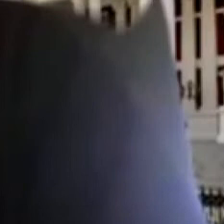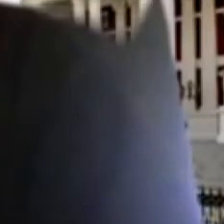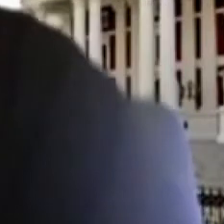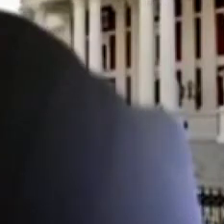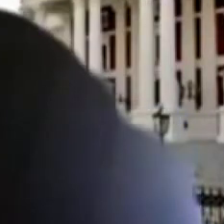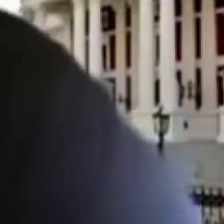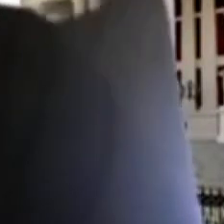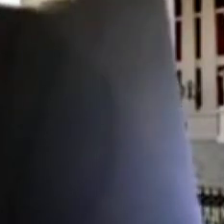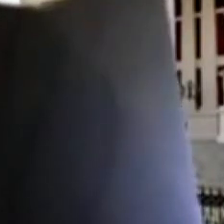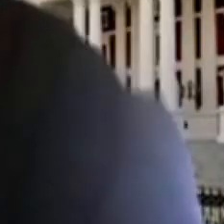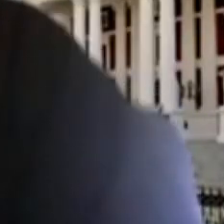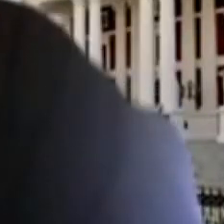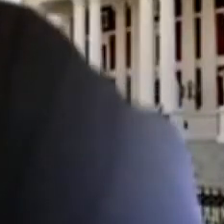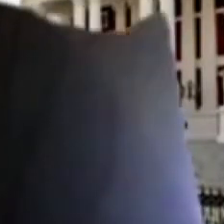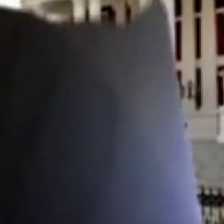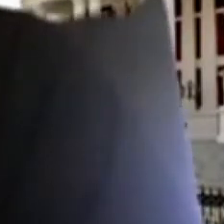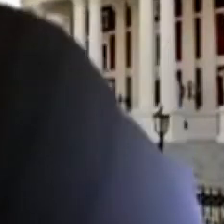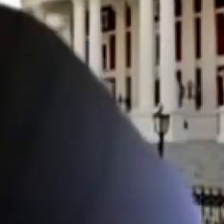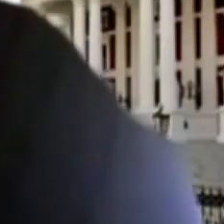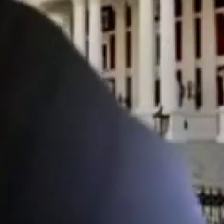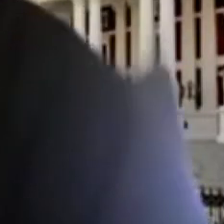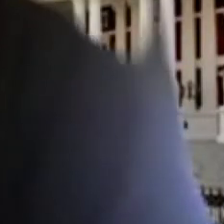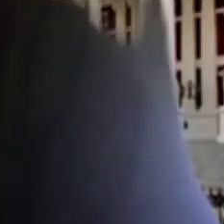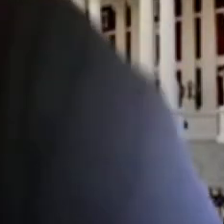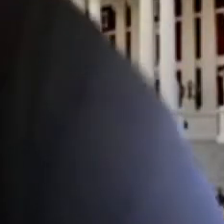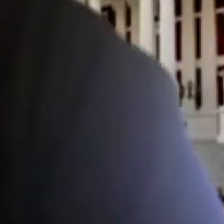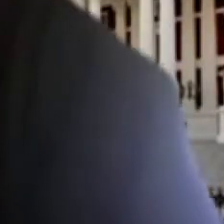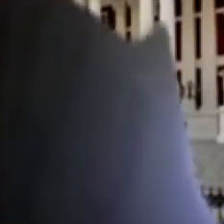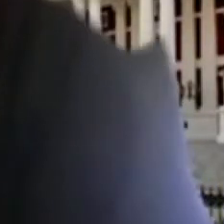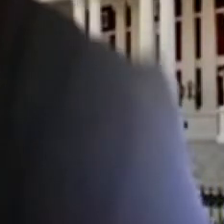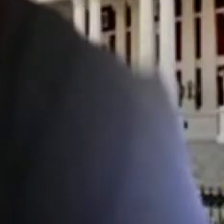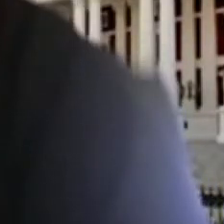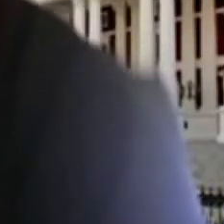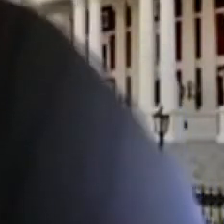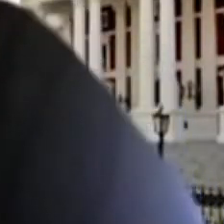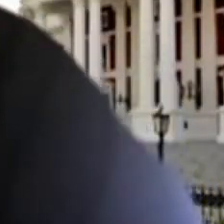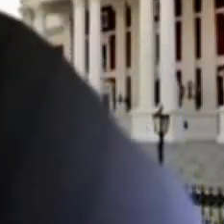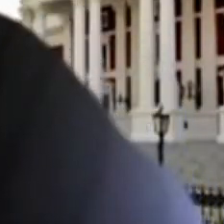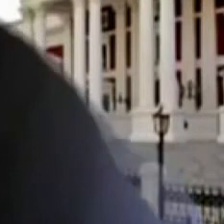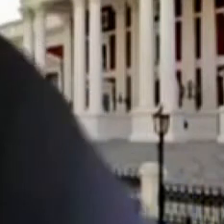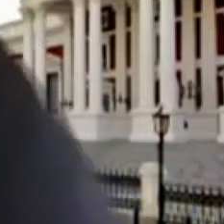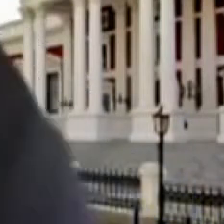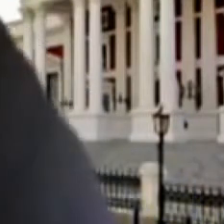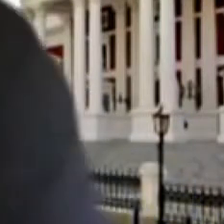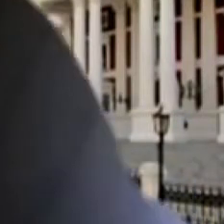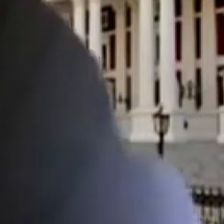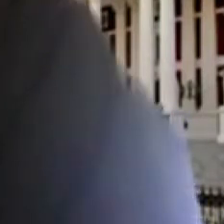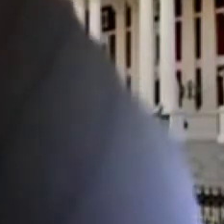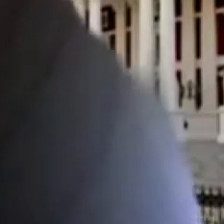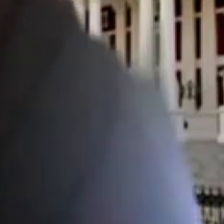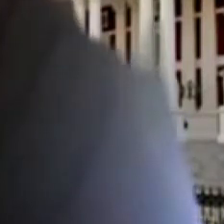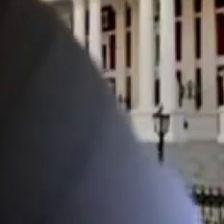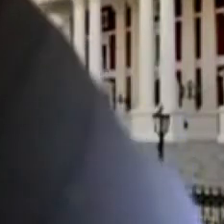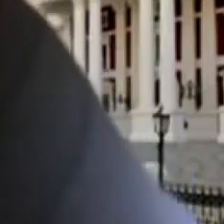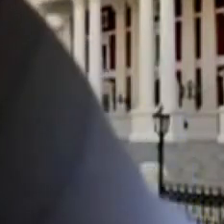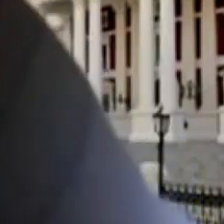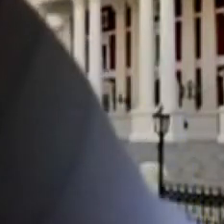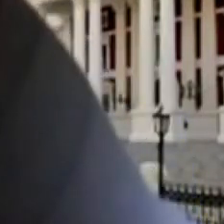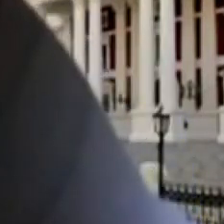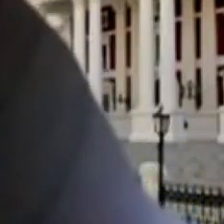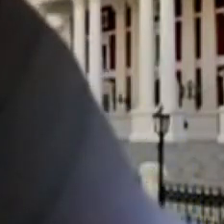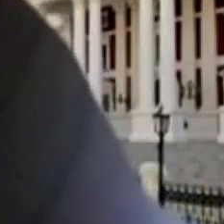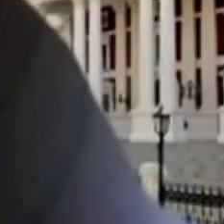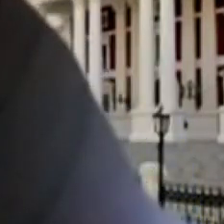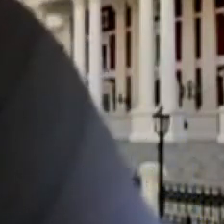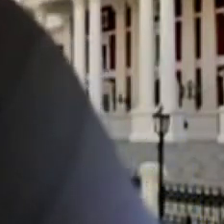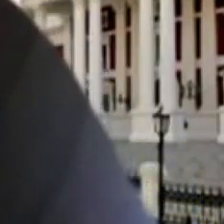Thank you, House Chair. Mr. Minister, the NPA got a financial injection of 1.3 billion to indicate that the government